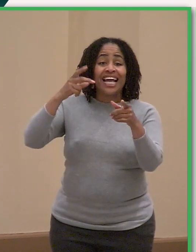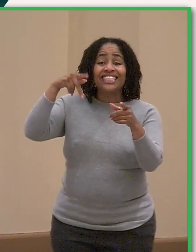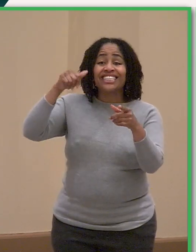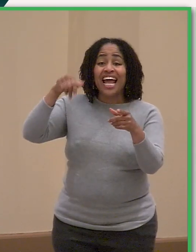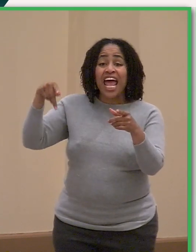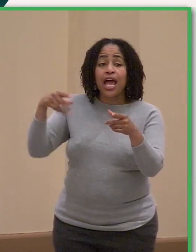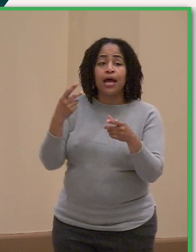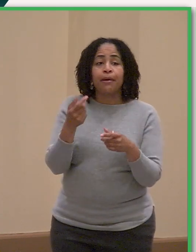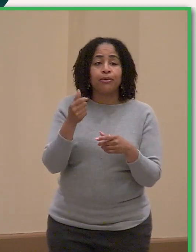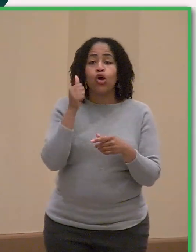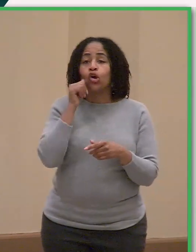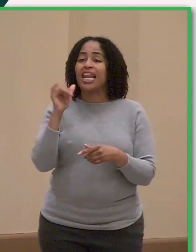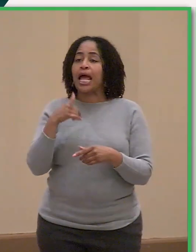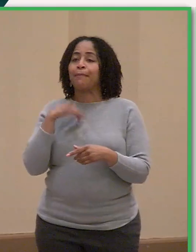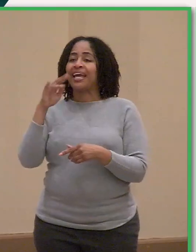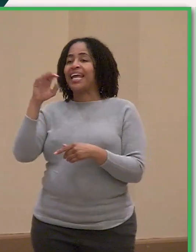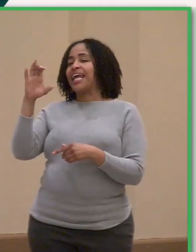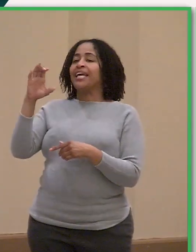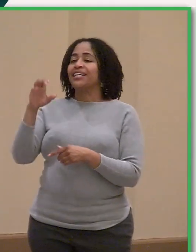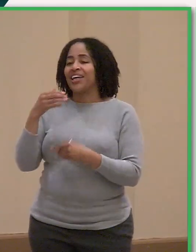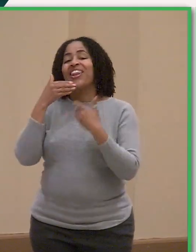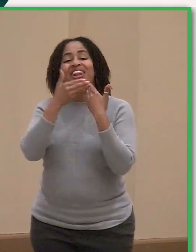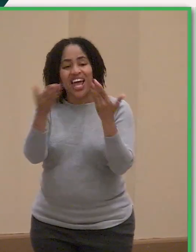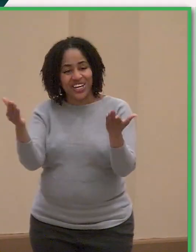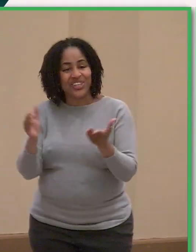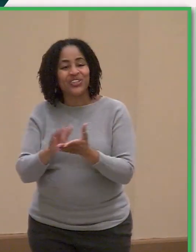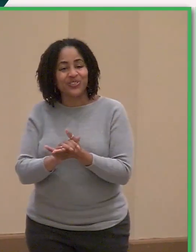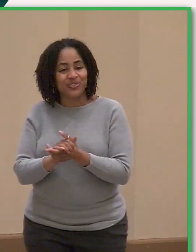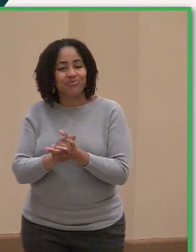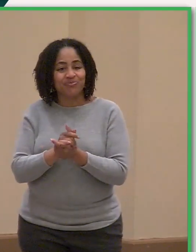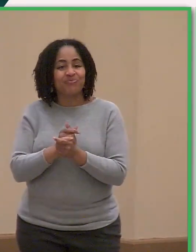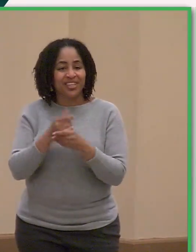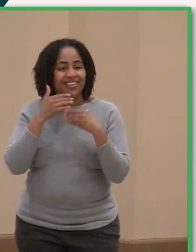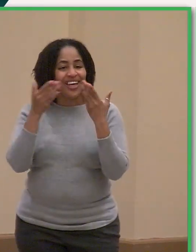Girl Like Me, Inc. Thank you. Thank you.